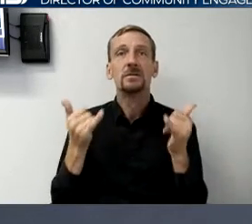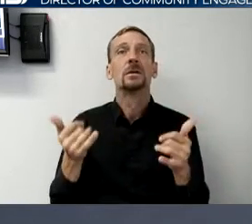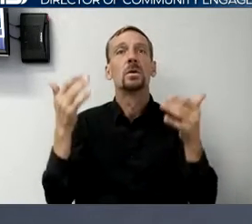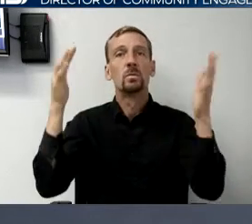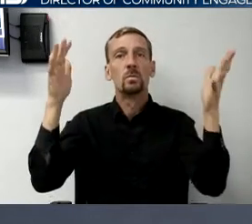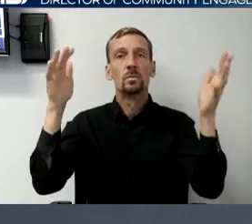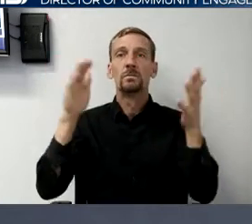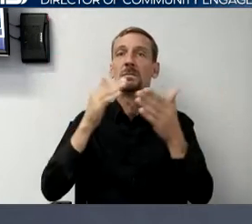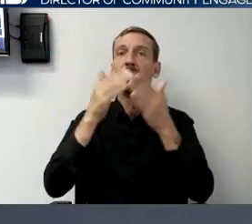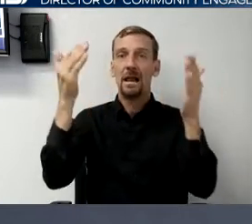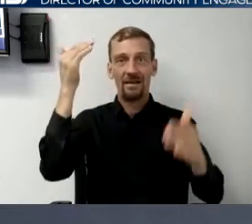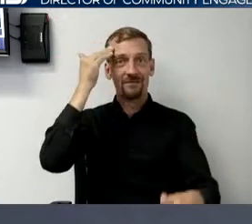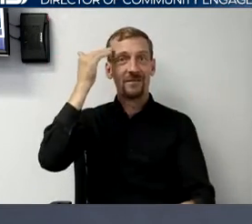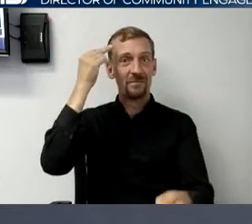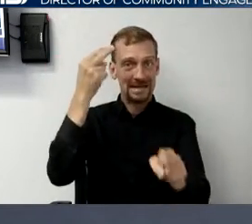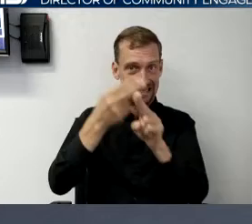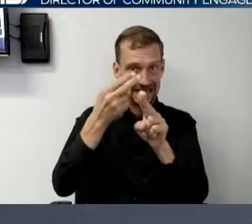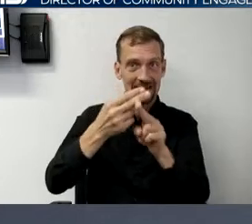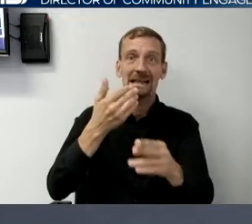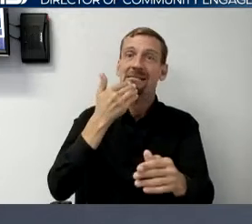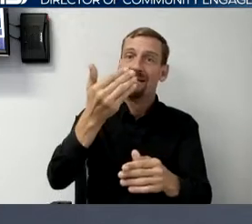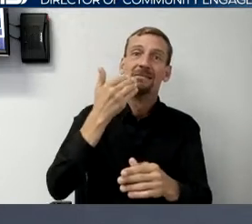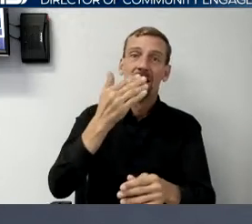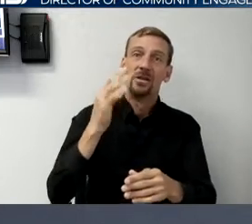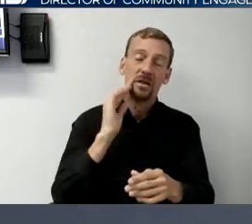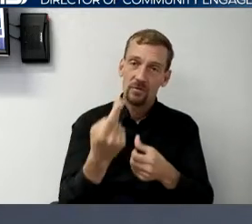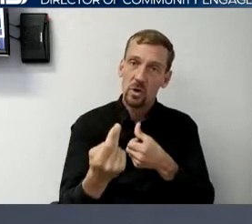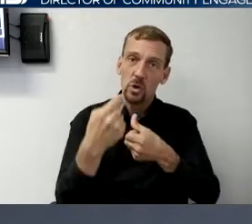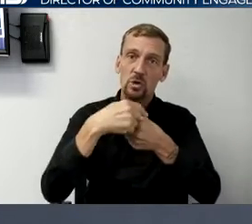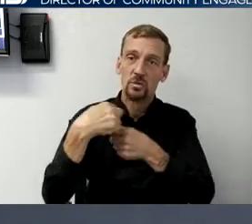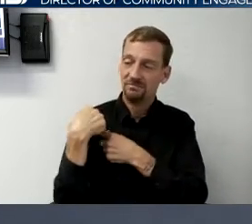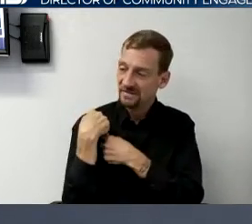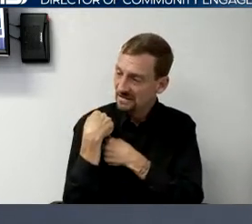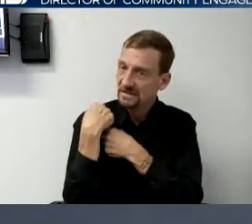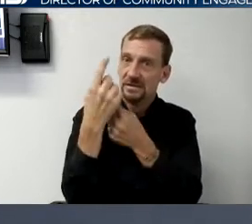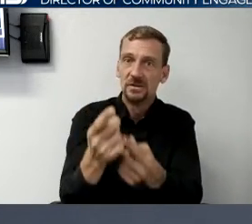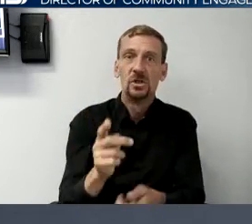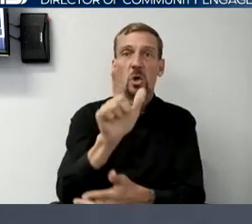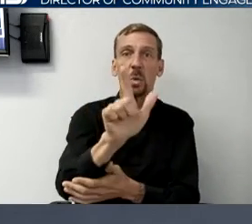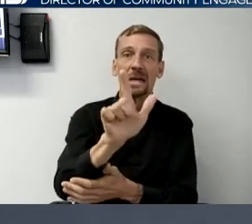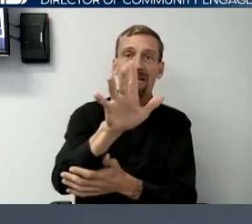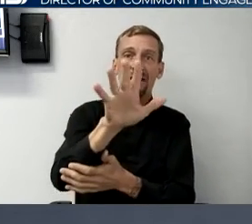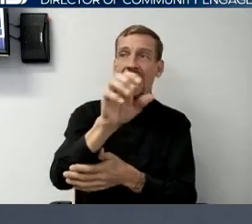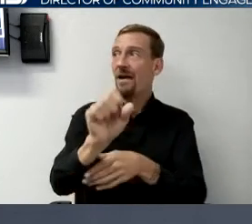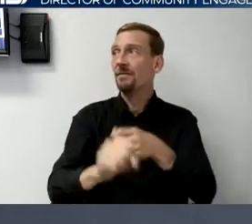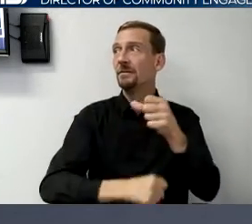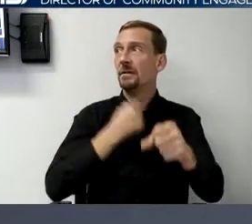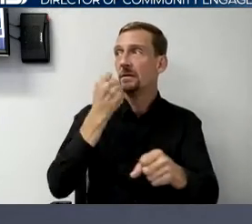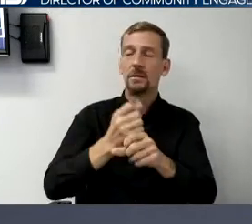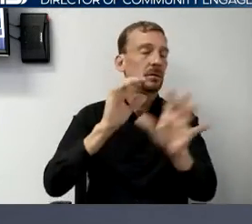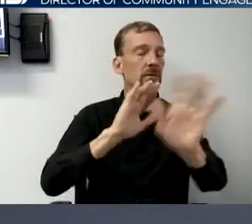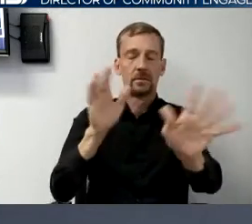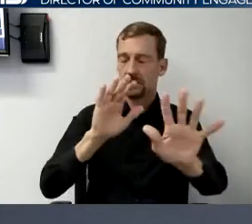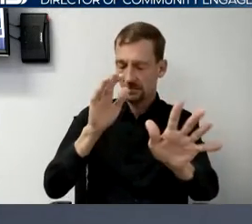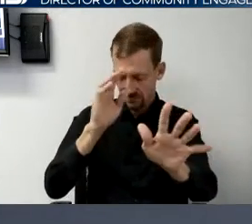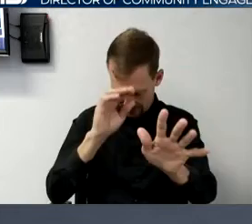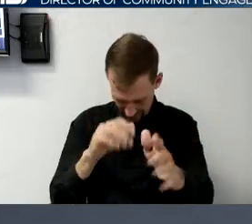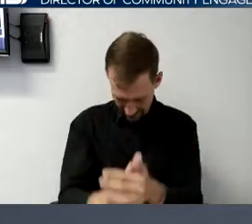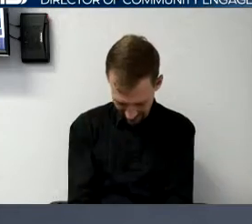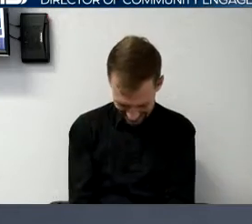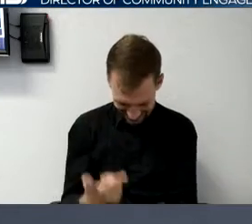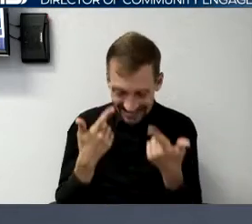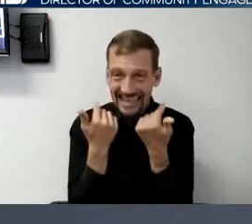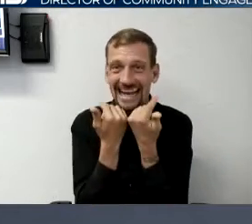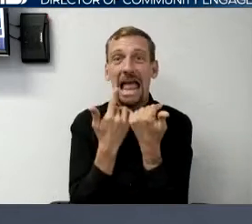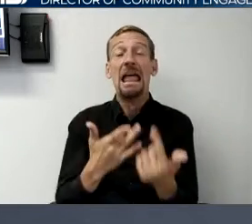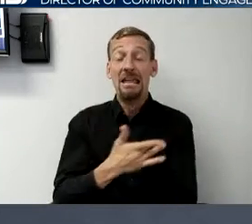a lot of very familiar names. Thanks for hanging in with us over this 25 years or 25. Yeah, it